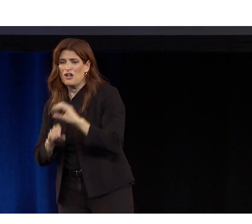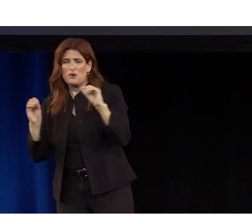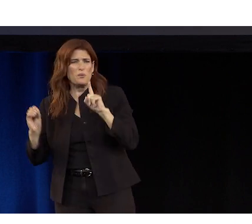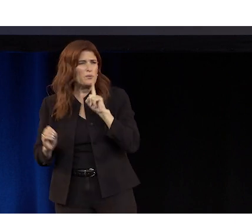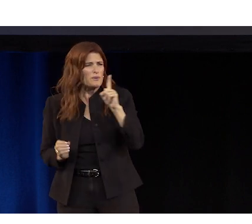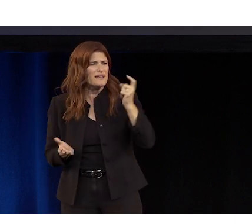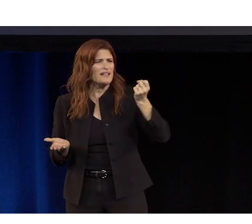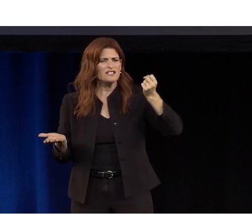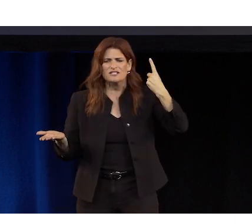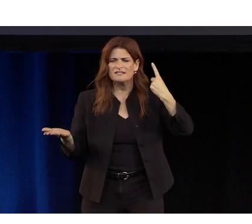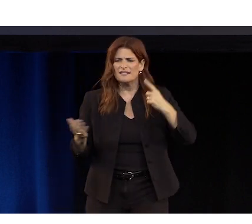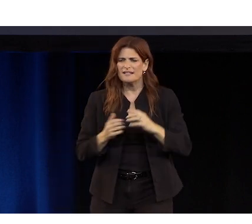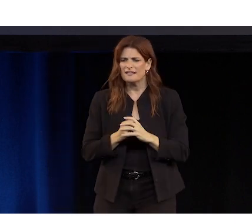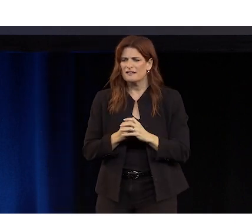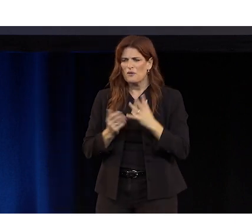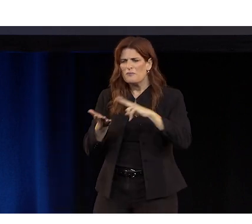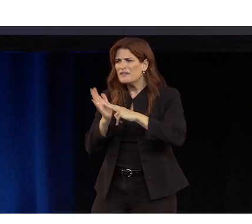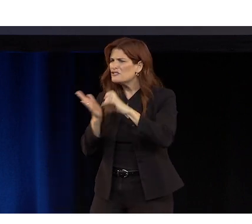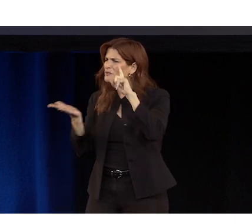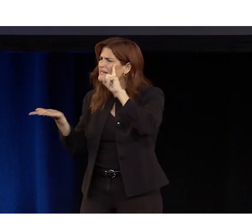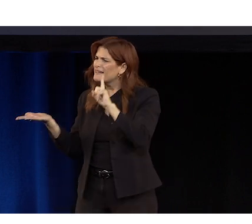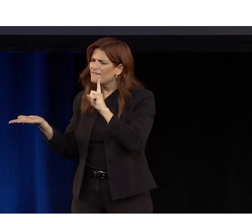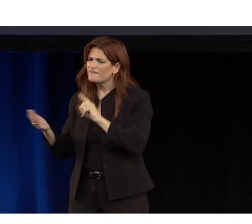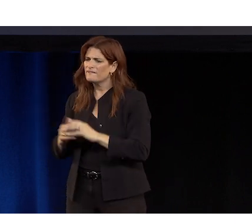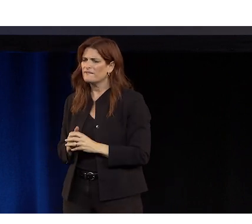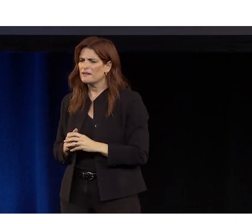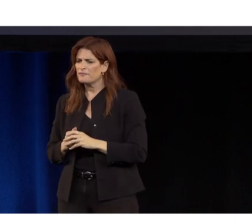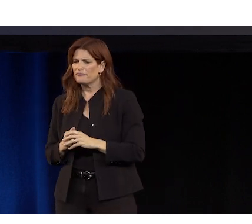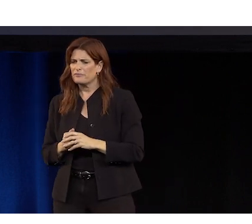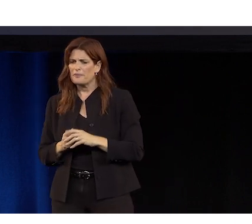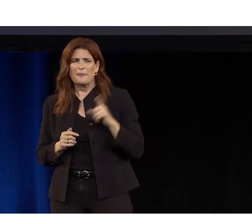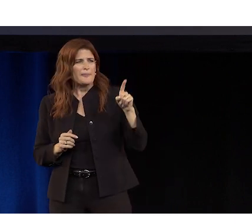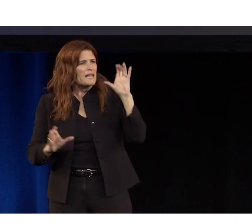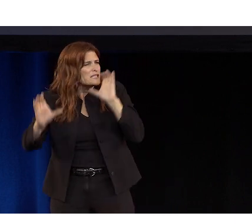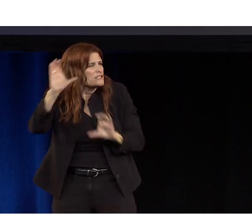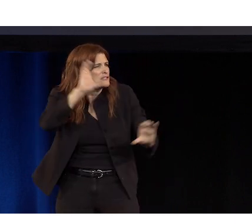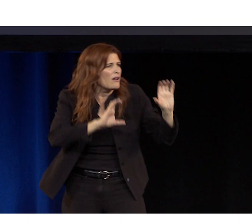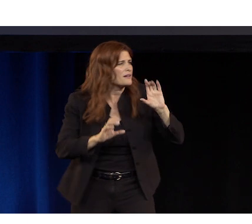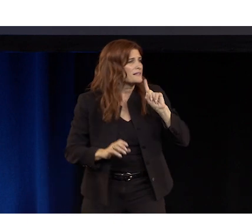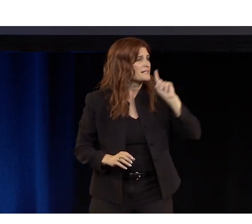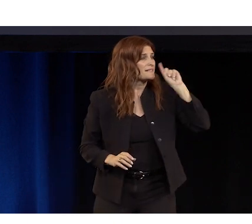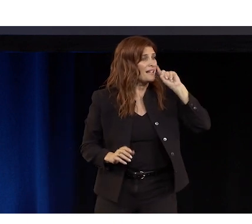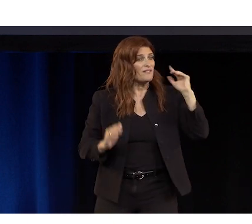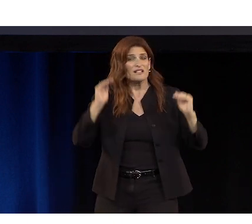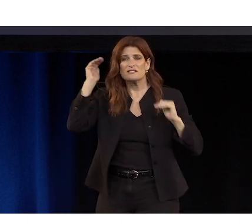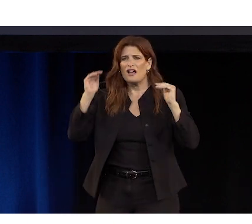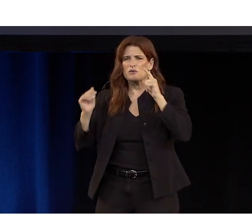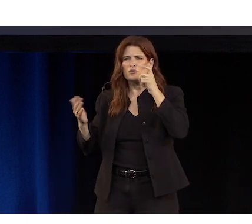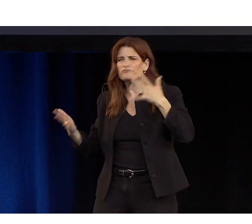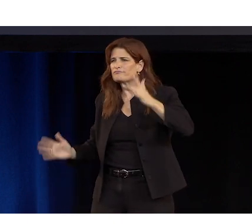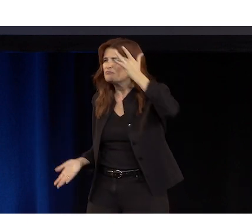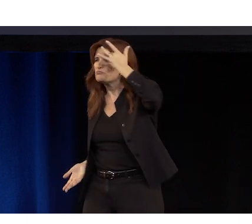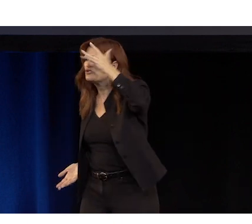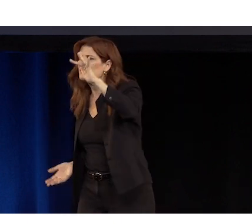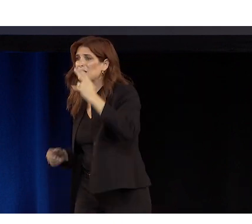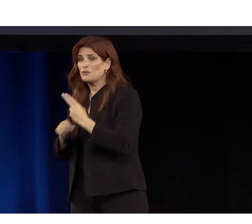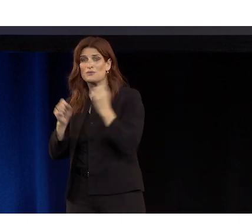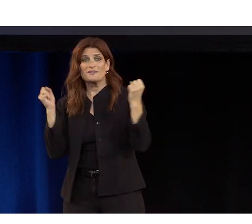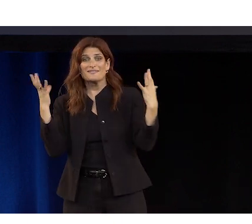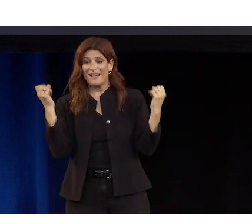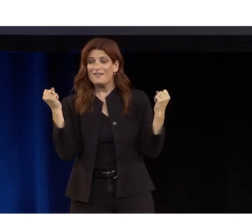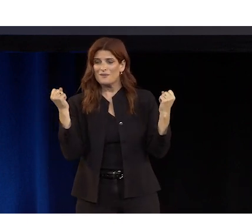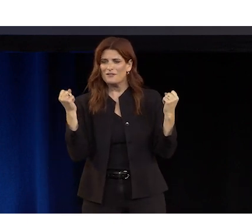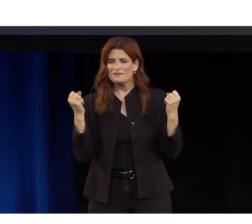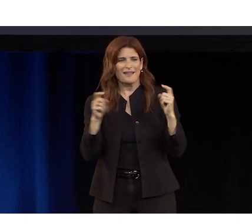training, no real understanding of what it means to be deaf. Thankfully, my family sought out deaf